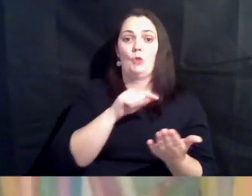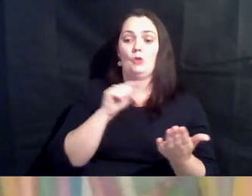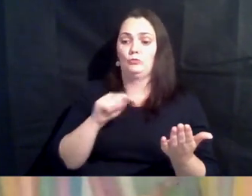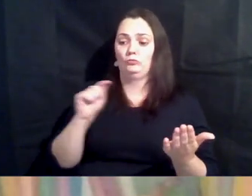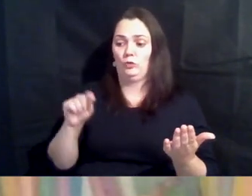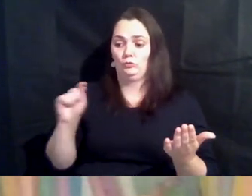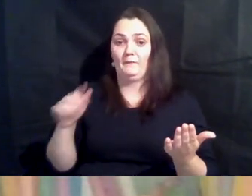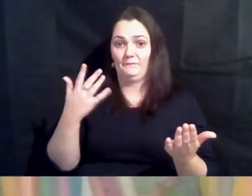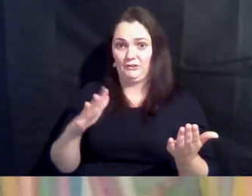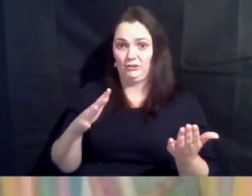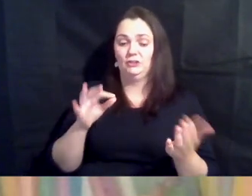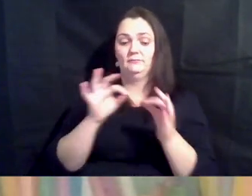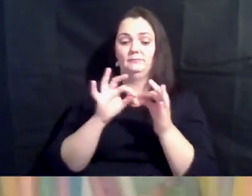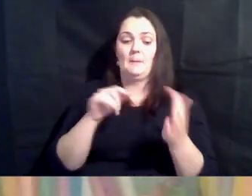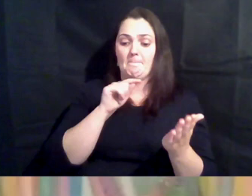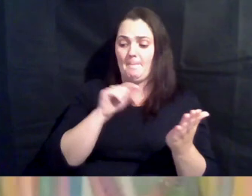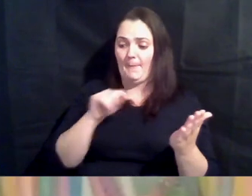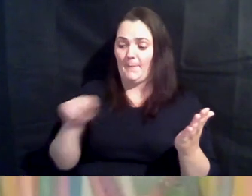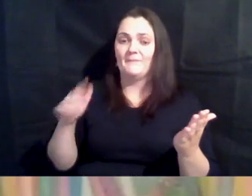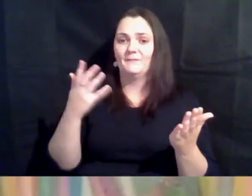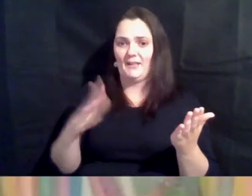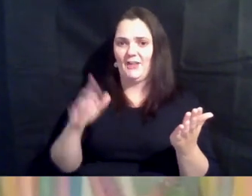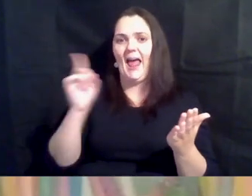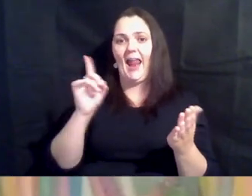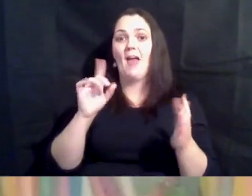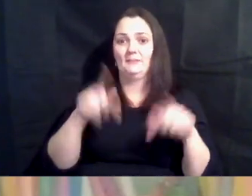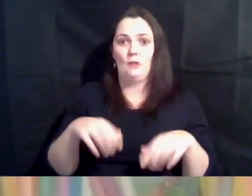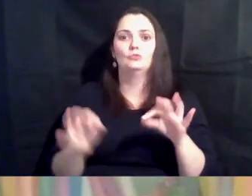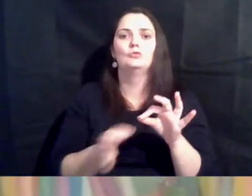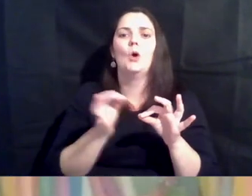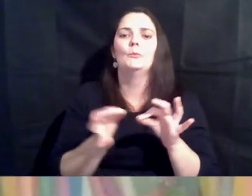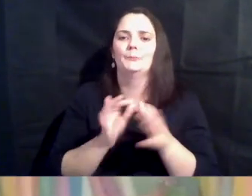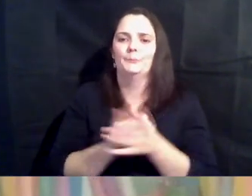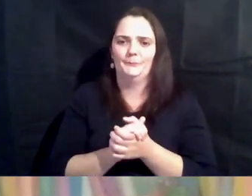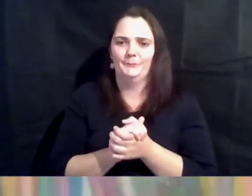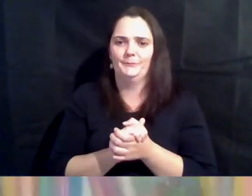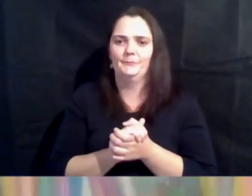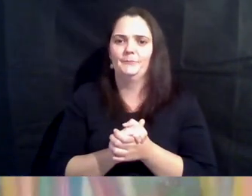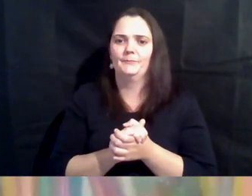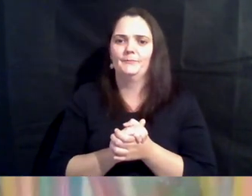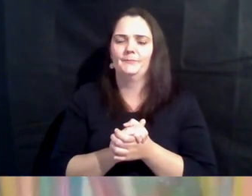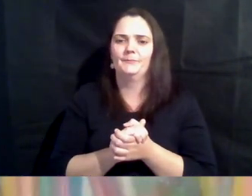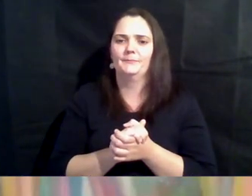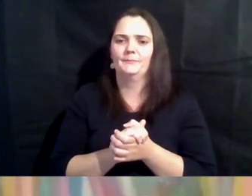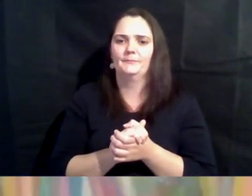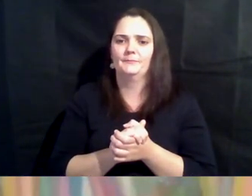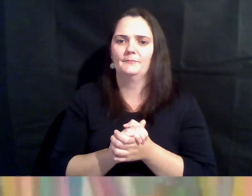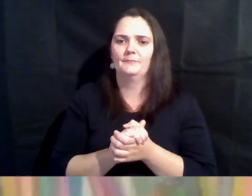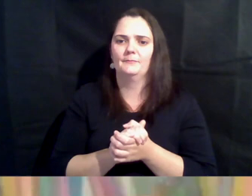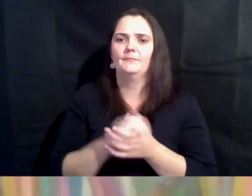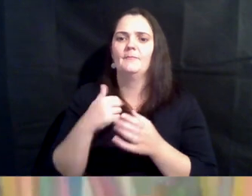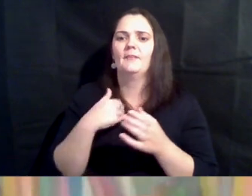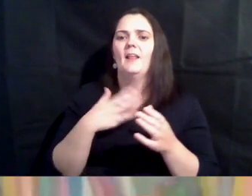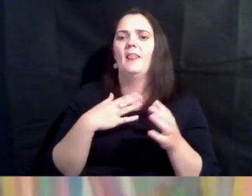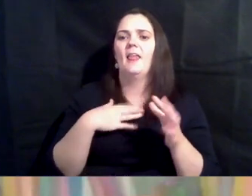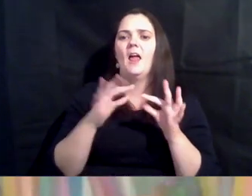ready to sew my thing together. So I'm going to take a little needle here, and I'm going to thread that needle. I like to thread it with